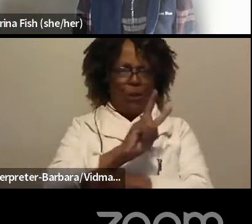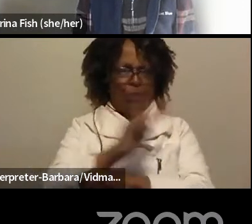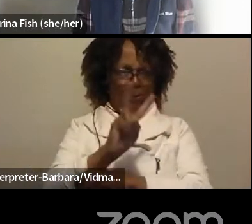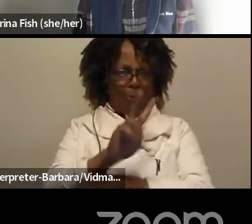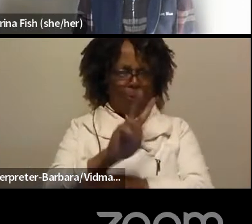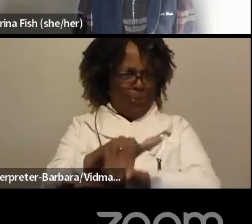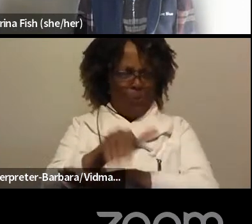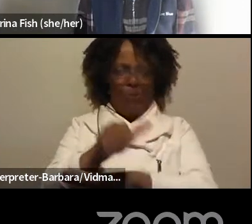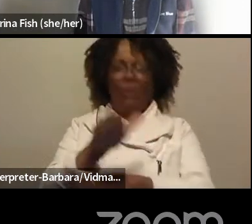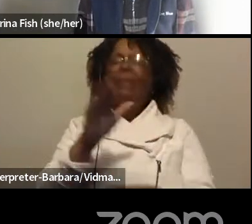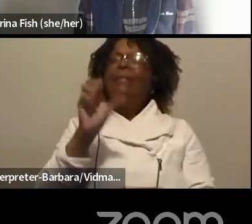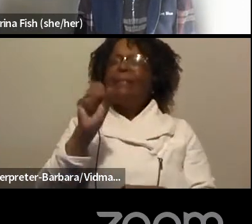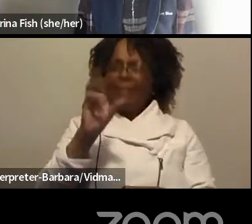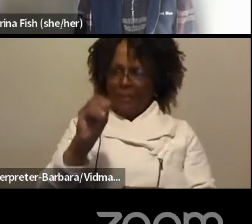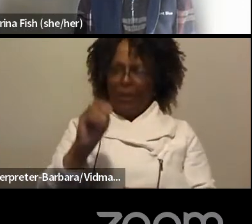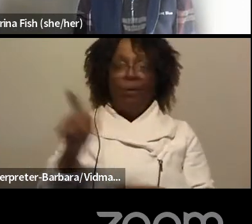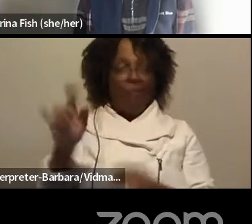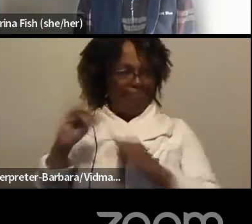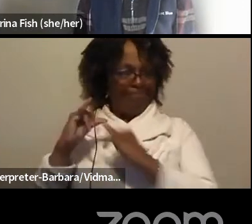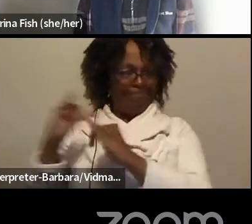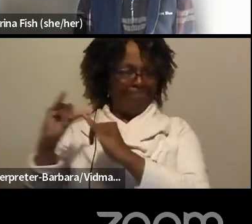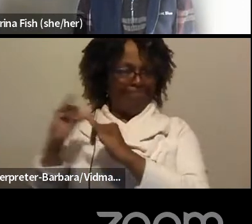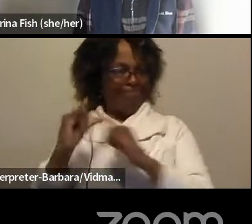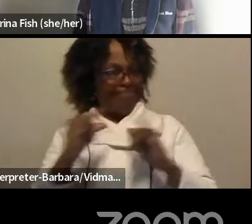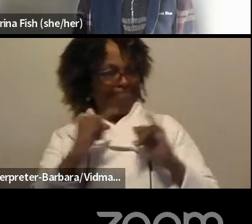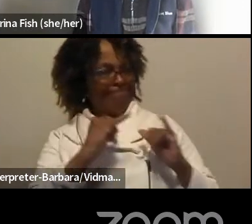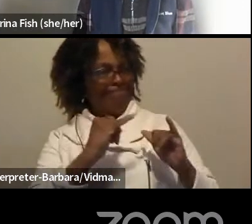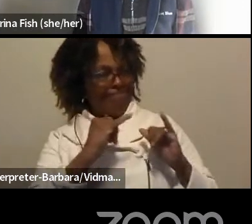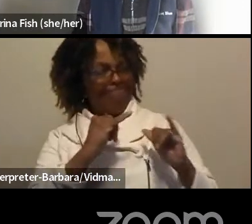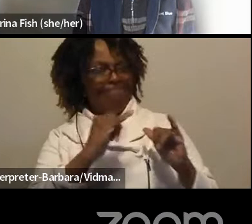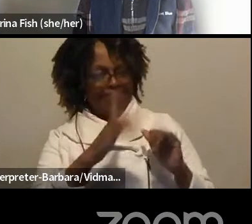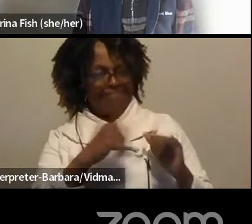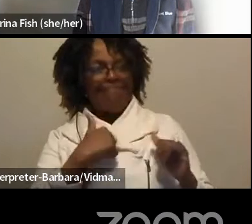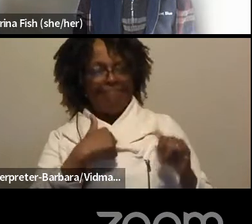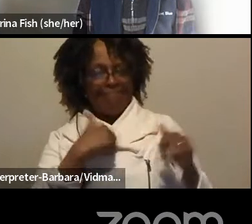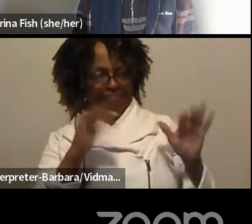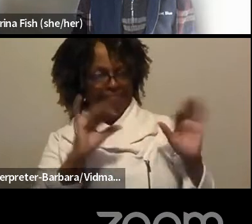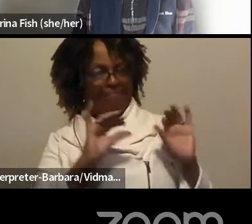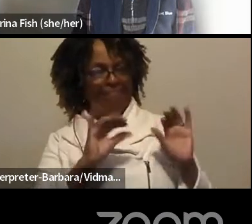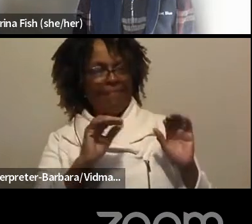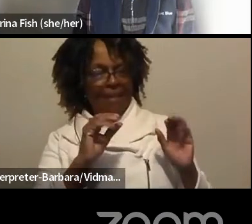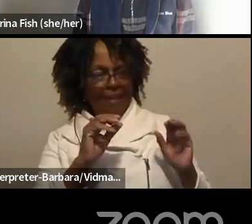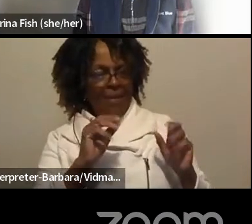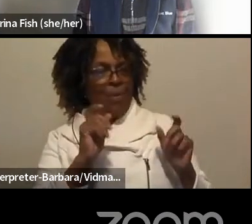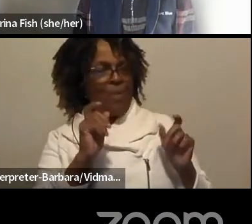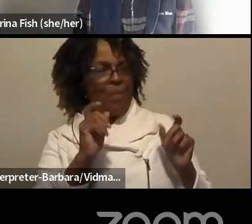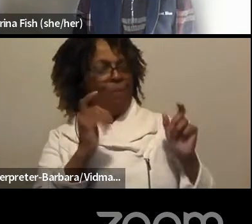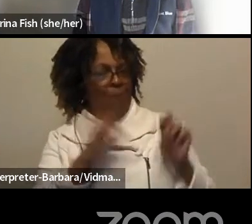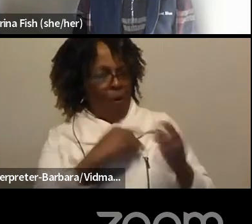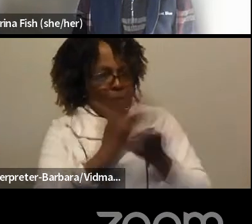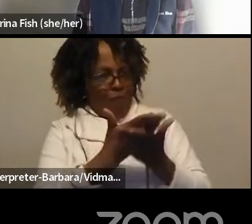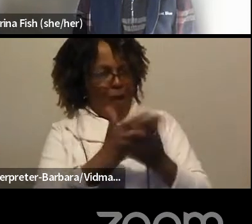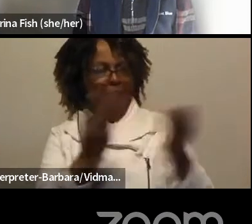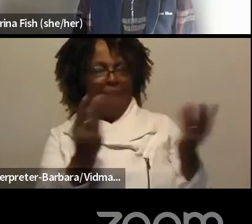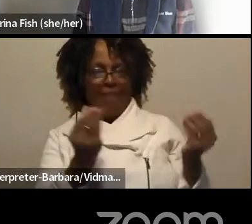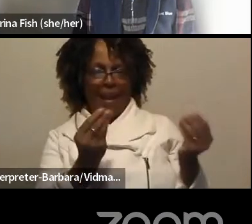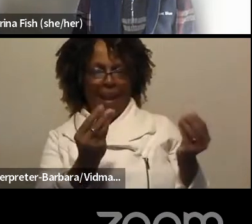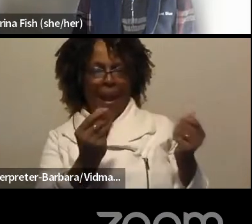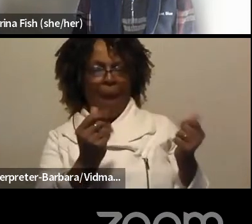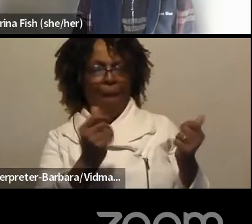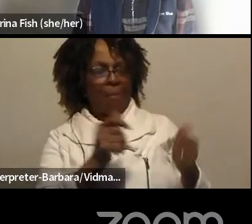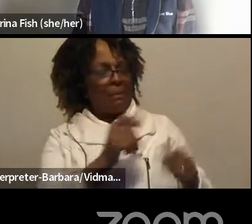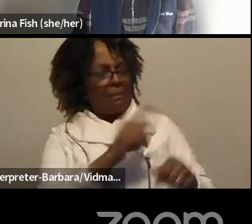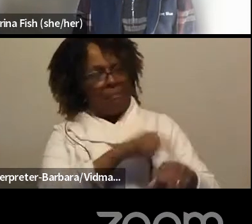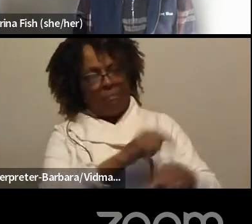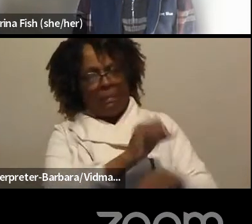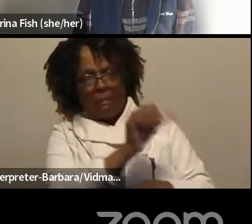that. But yeah, I'm a night owl. So I like wake up late and make it to campus maybe 10 or 11 and just go from there.